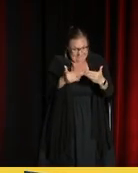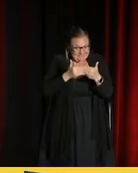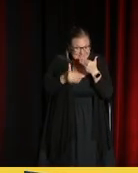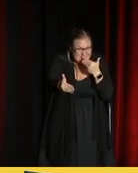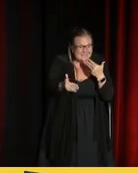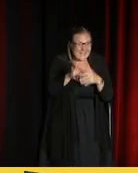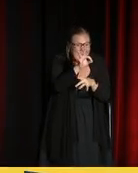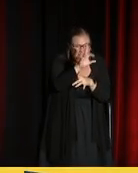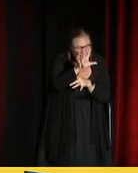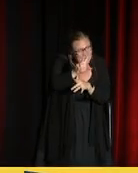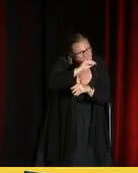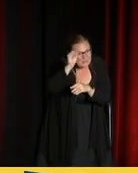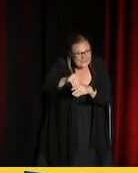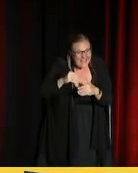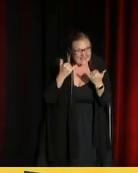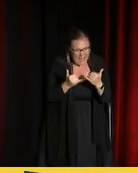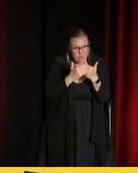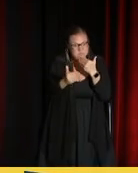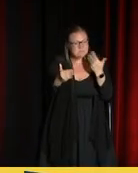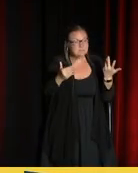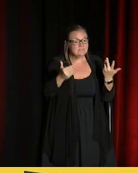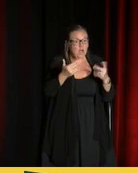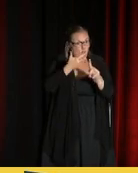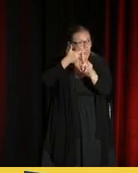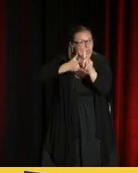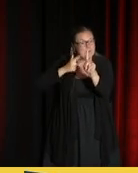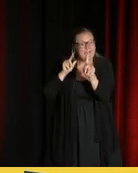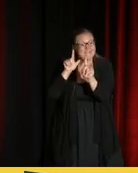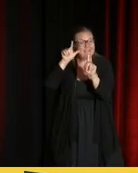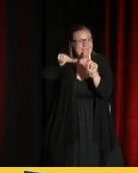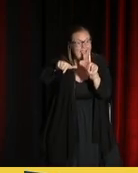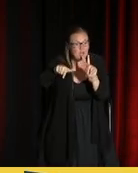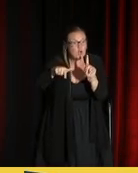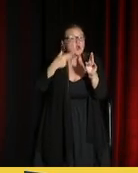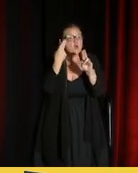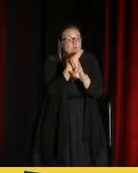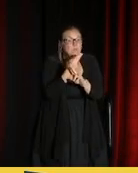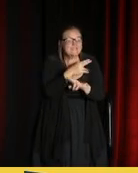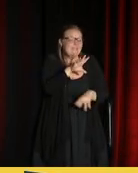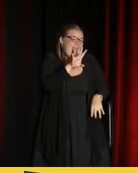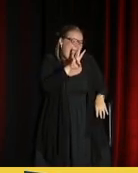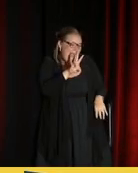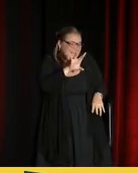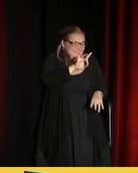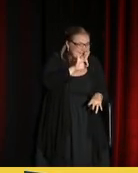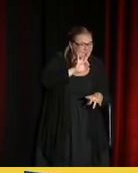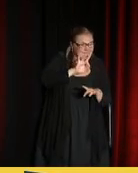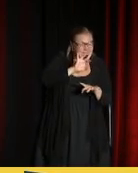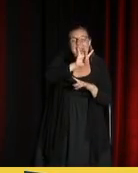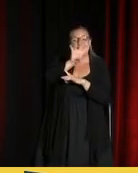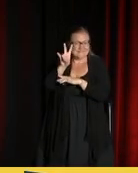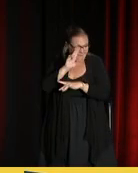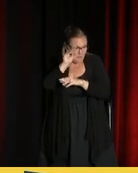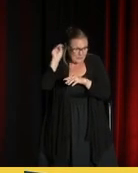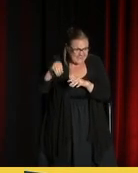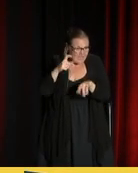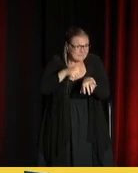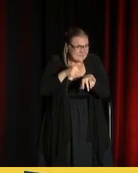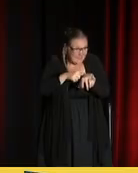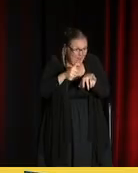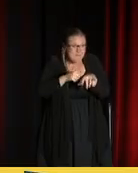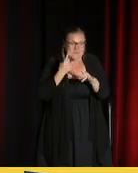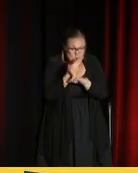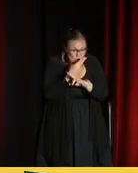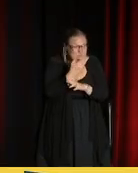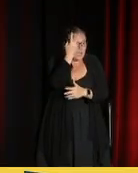And when we followed up with them 3 months later, they were still using it 87% of the time. I want to introduce you to Tristan. This